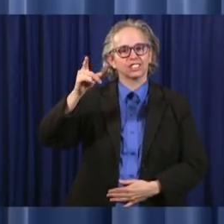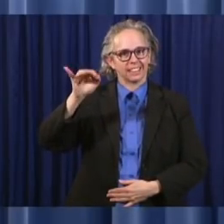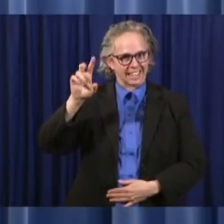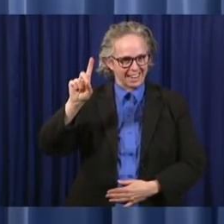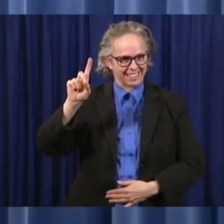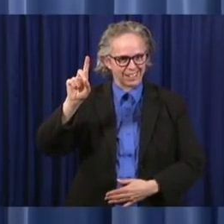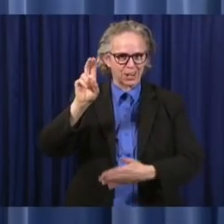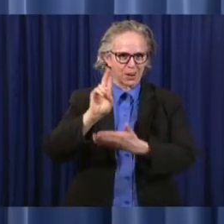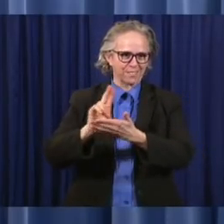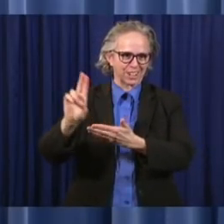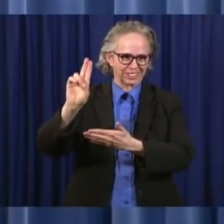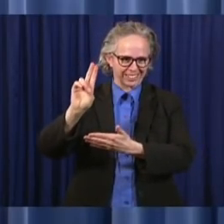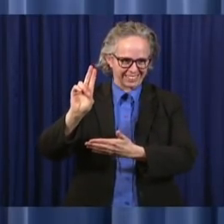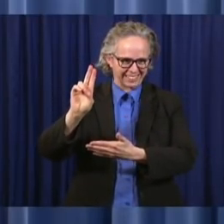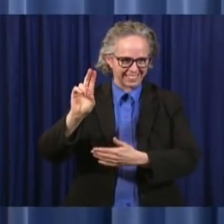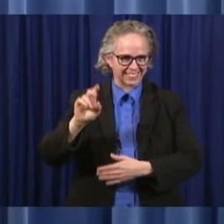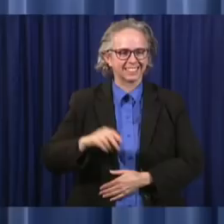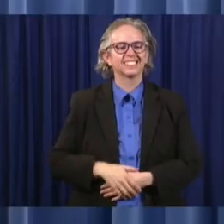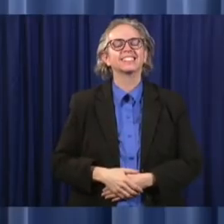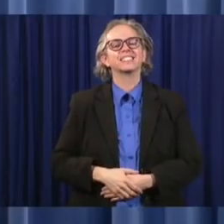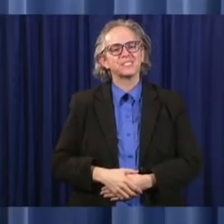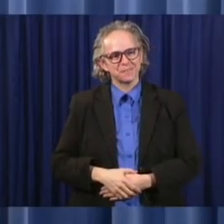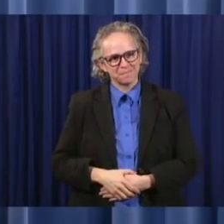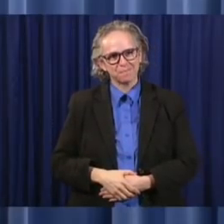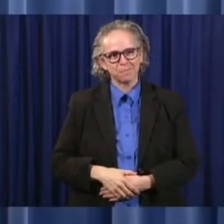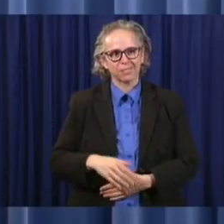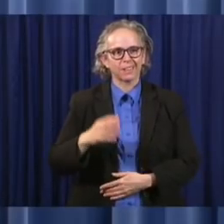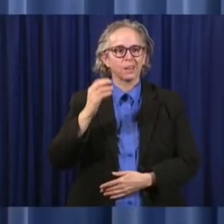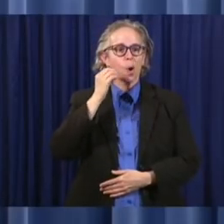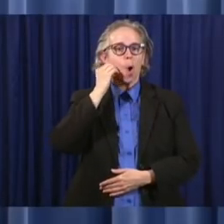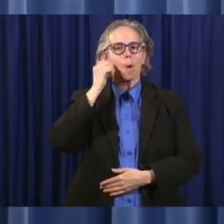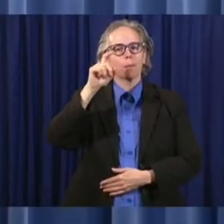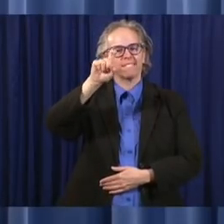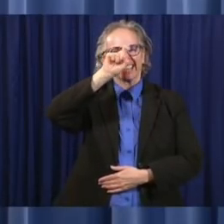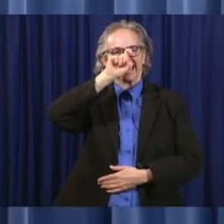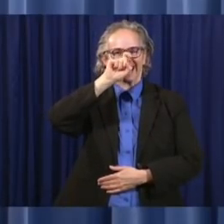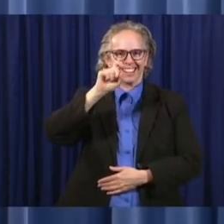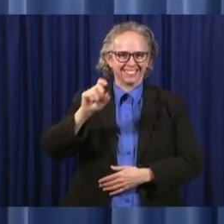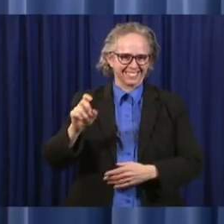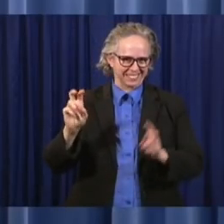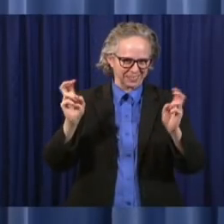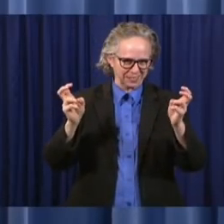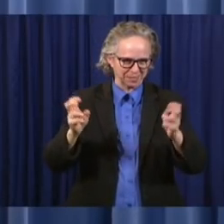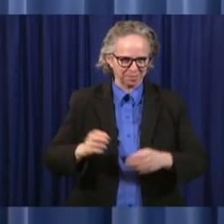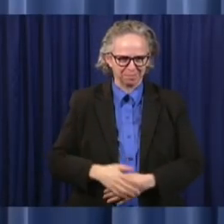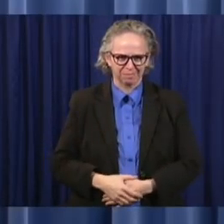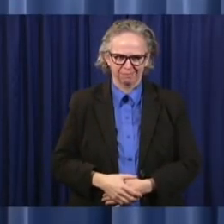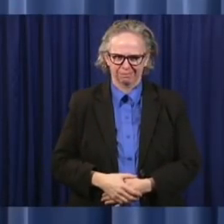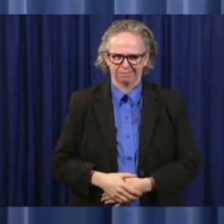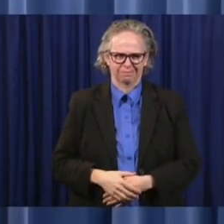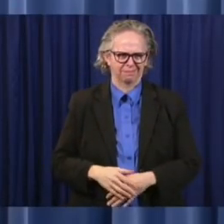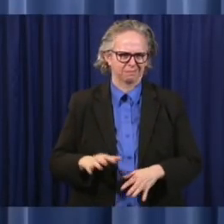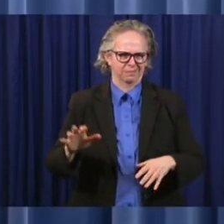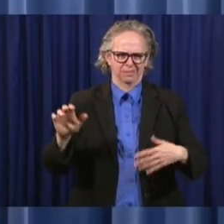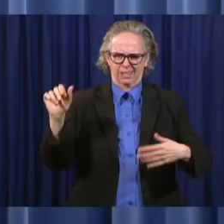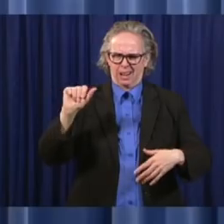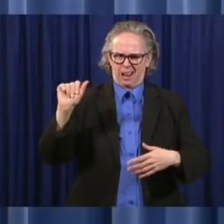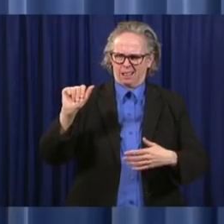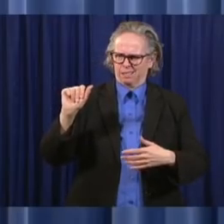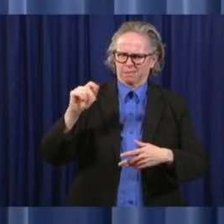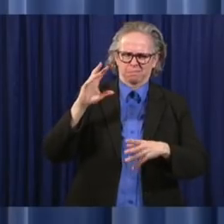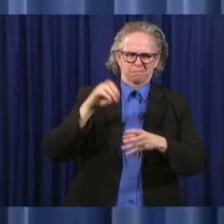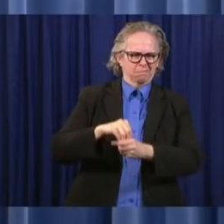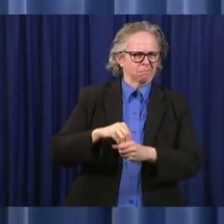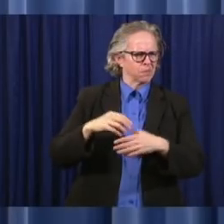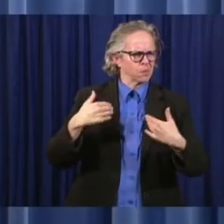University, home of the Eagles. They certainly have a great athletic tradition, starting with Gil Dudes winning